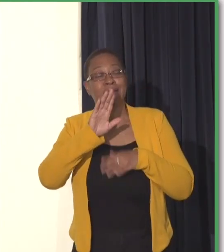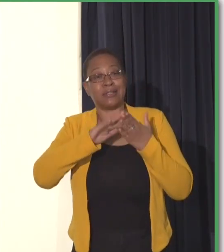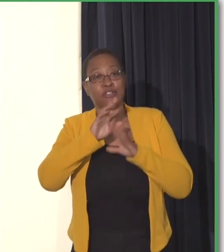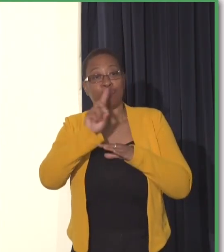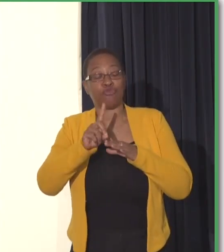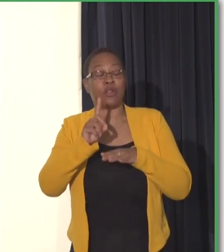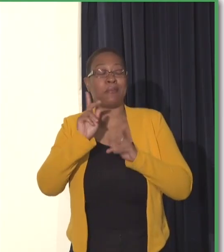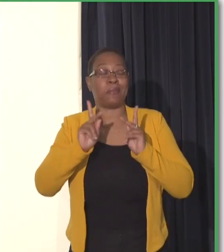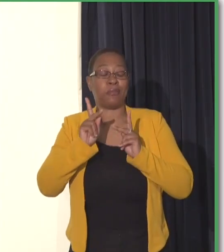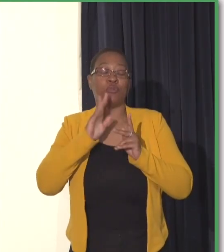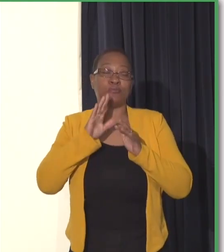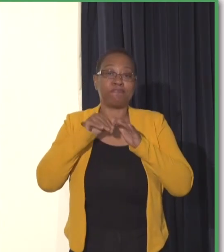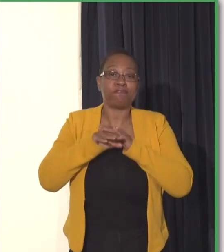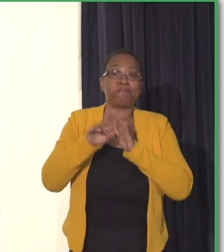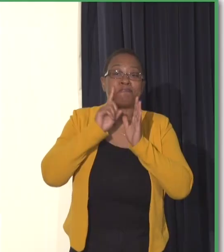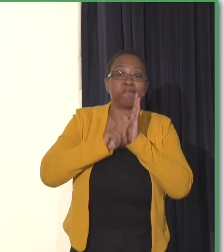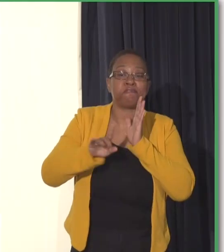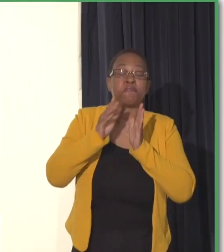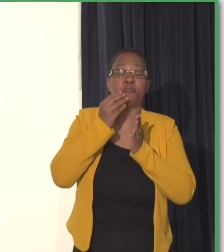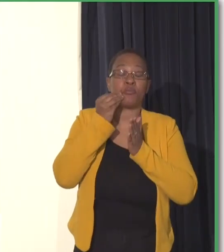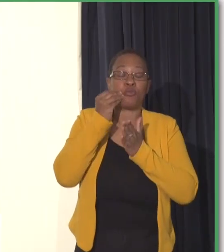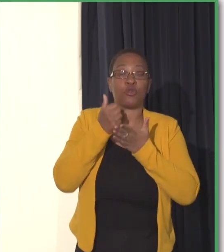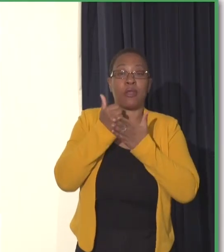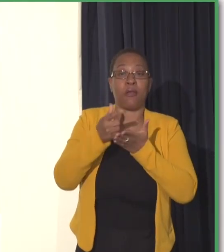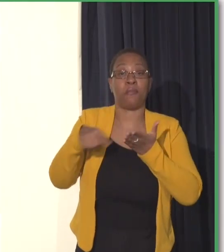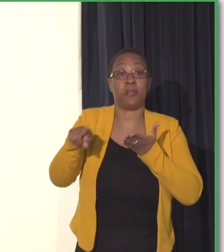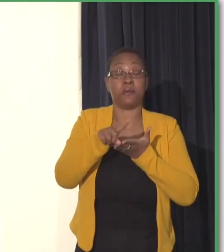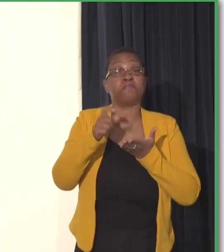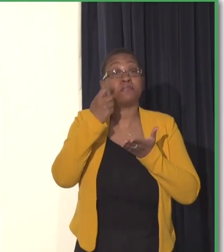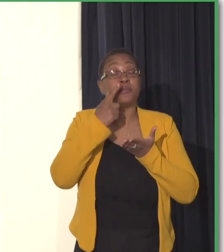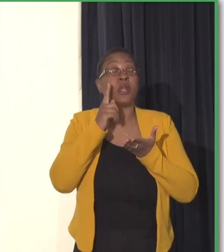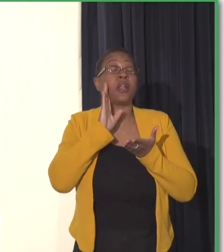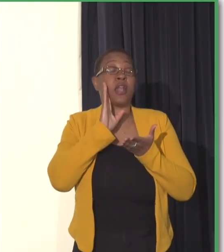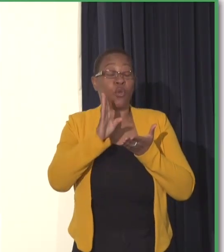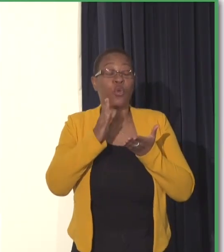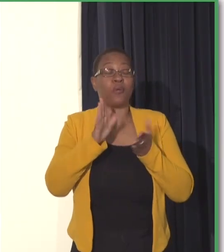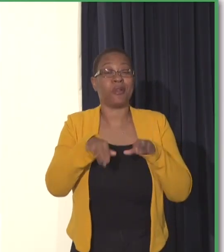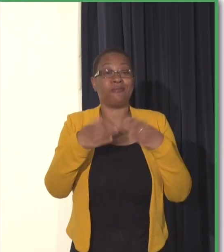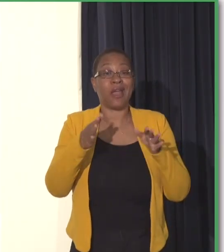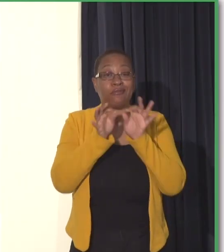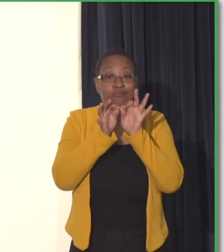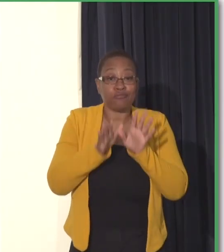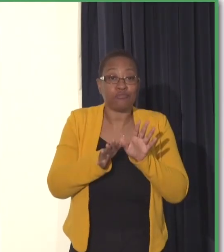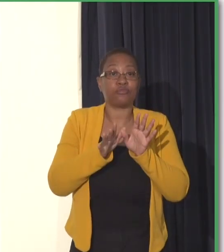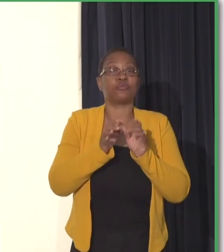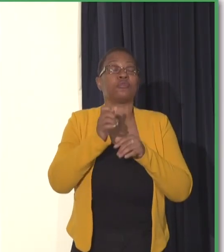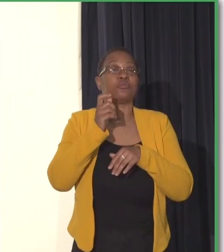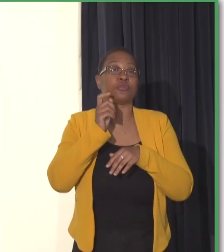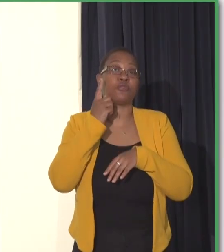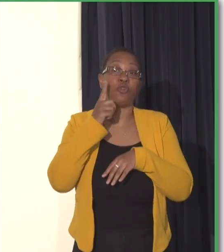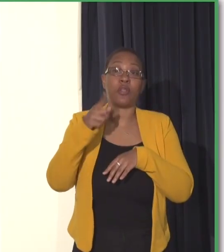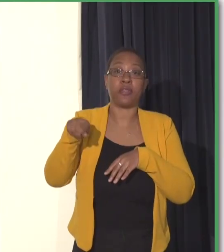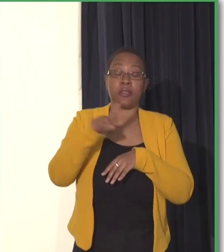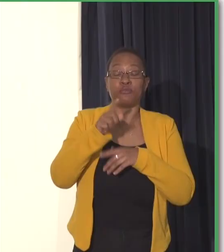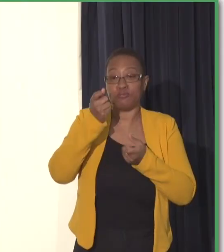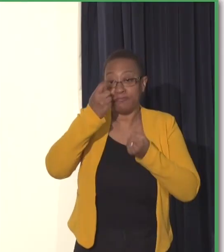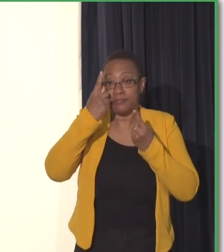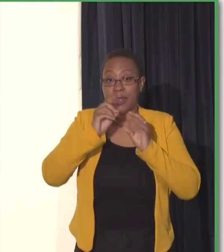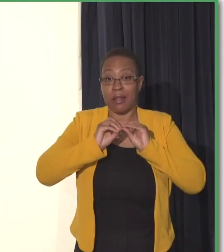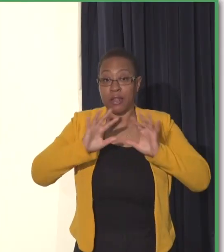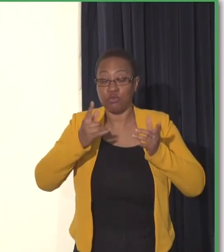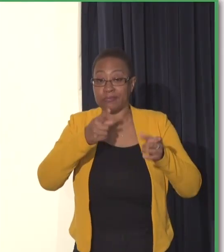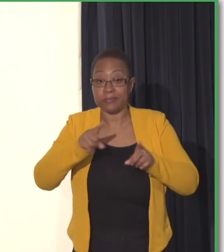be planning hours to be open so that they can help translate, so that they can make calls, et cetera. But thank